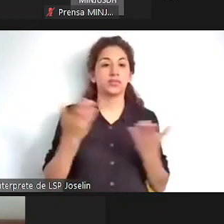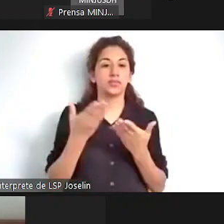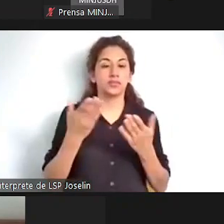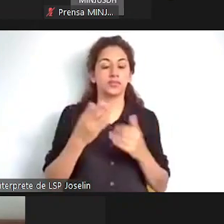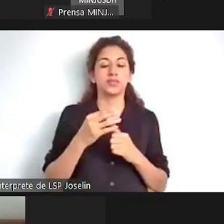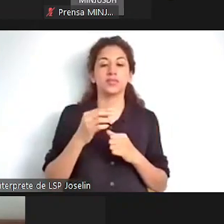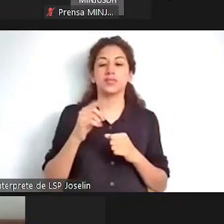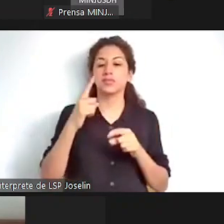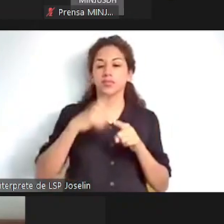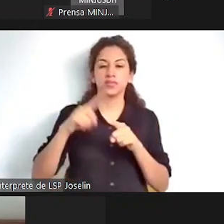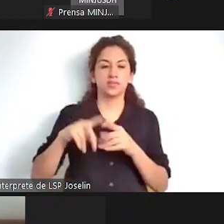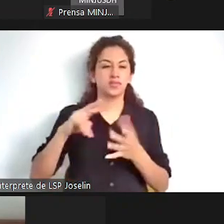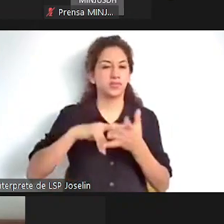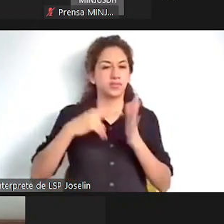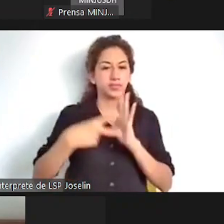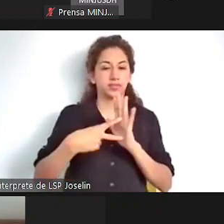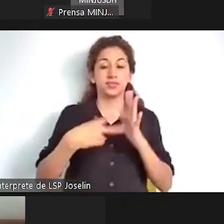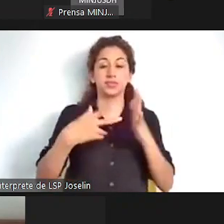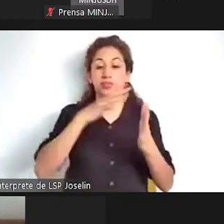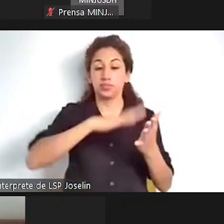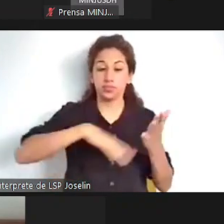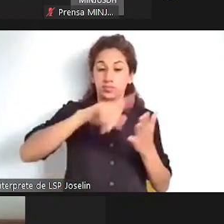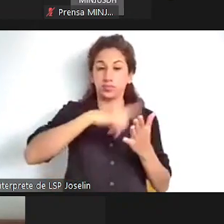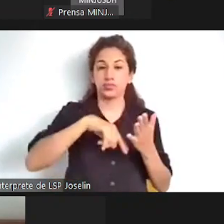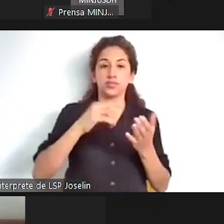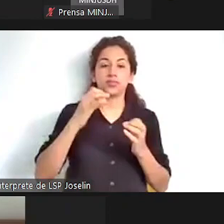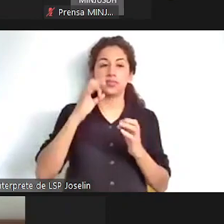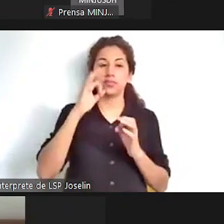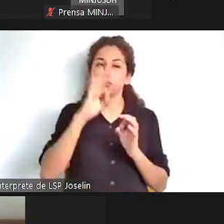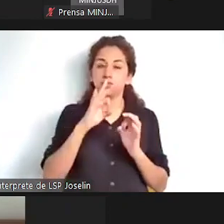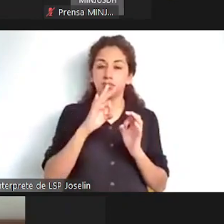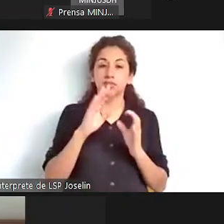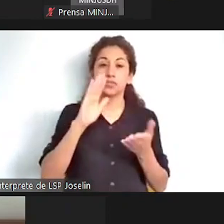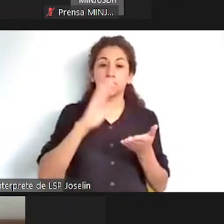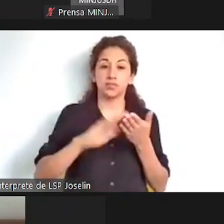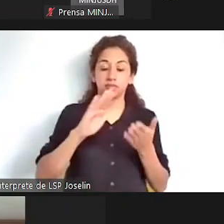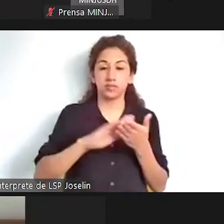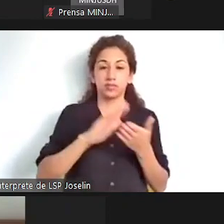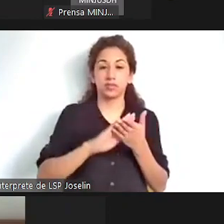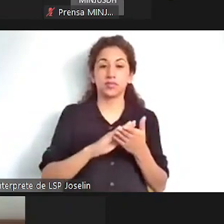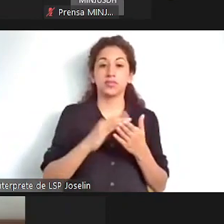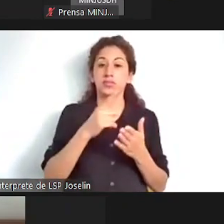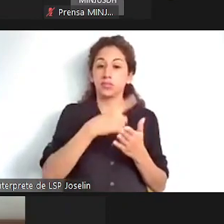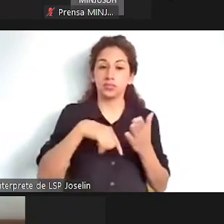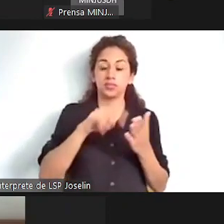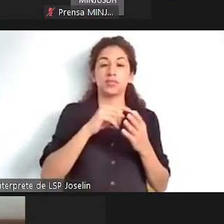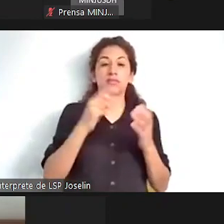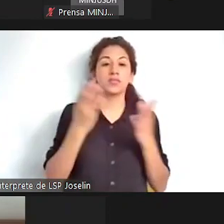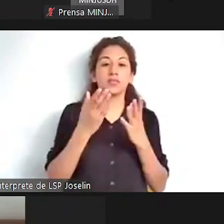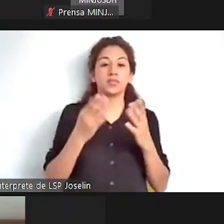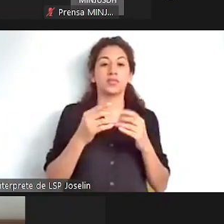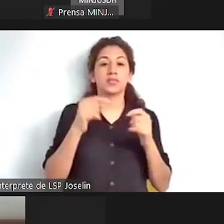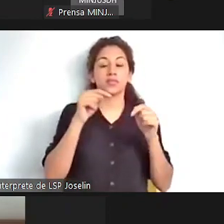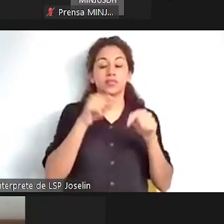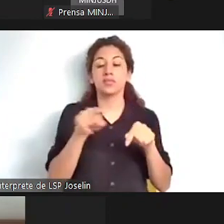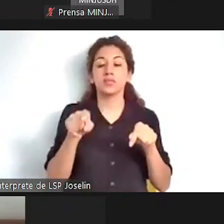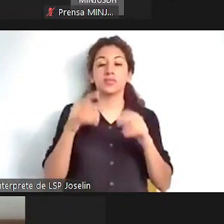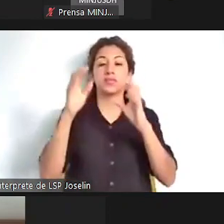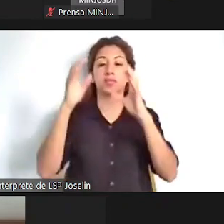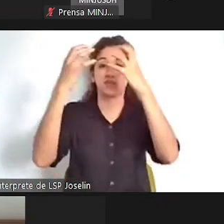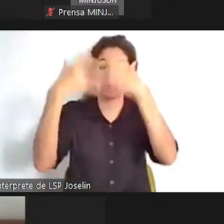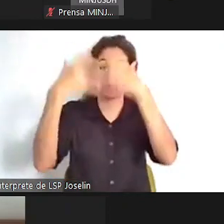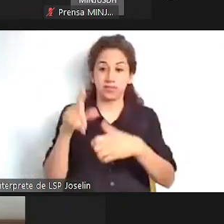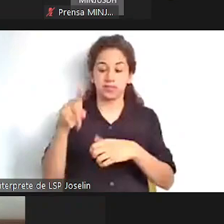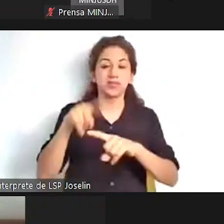this is a navigation of means that is it's conditioned and i'm sorry i'd reiterate to the